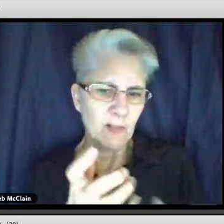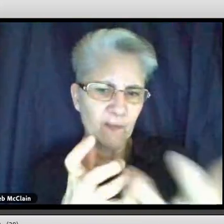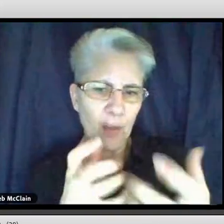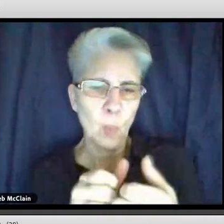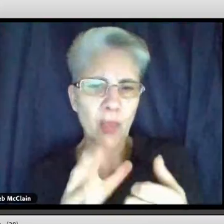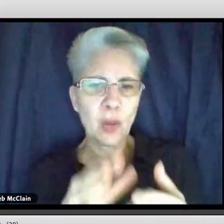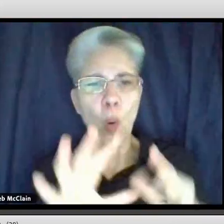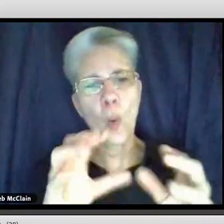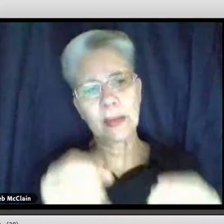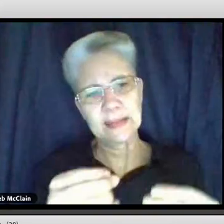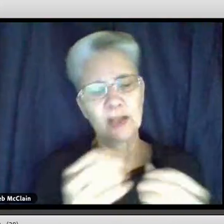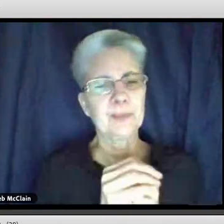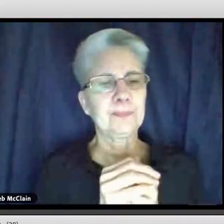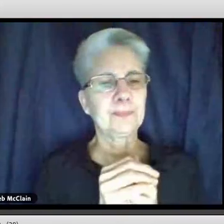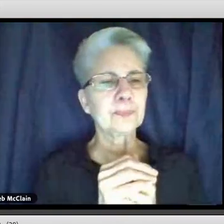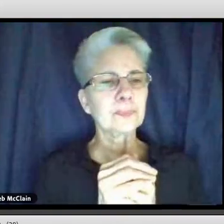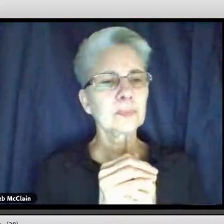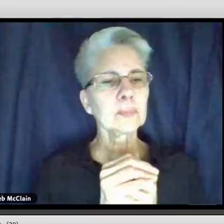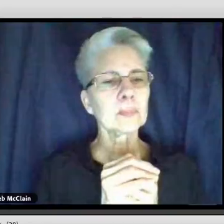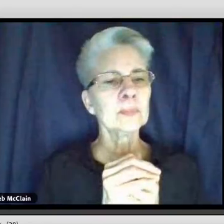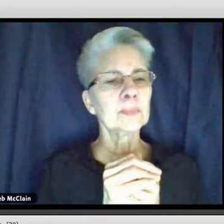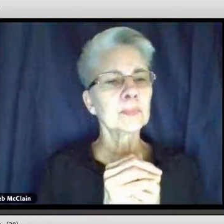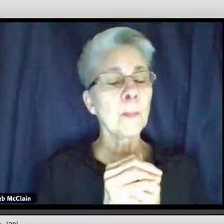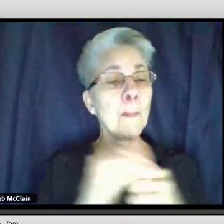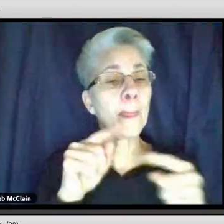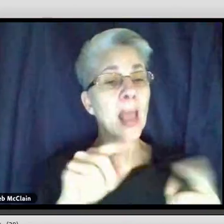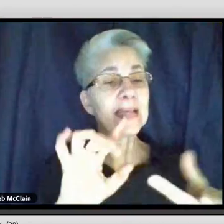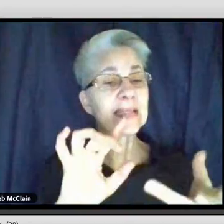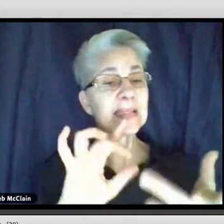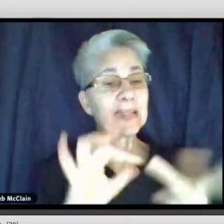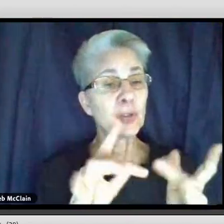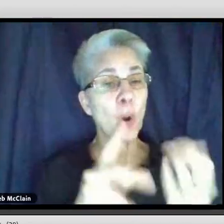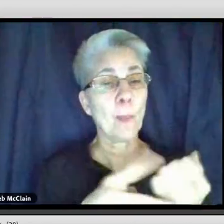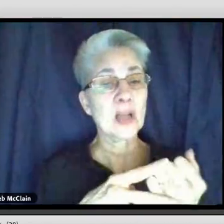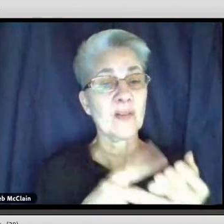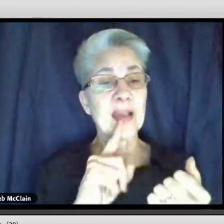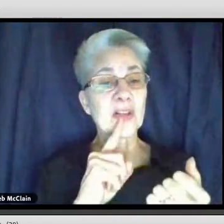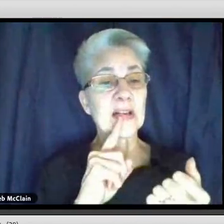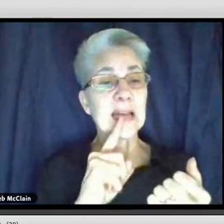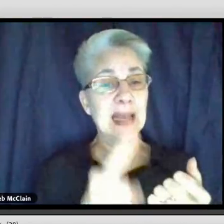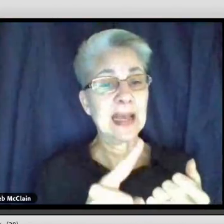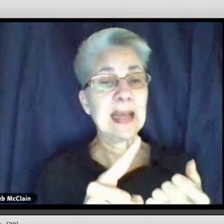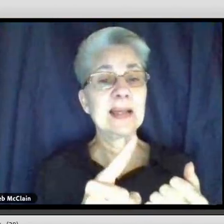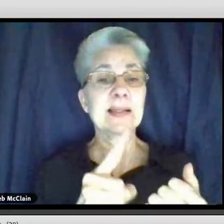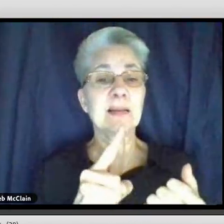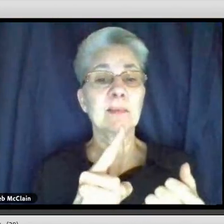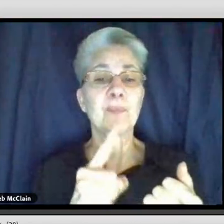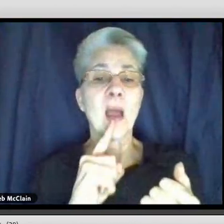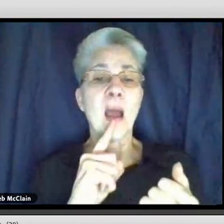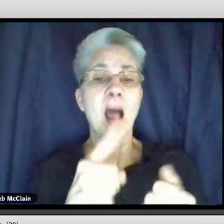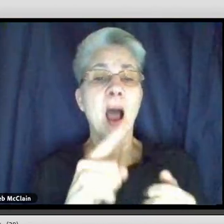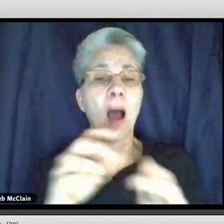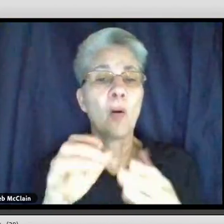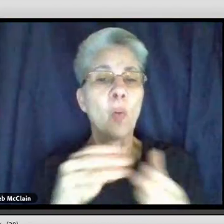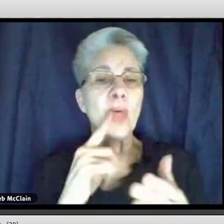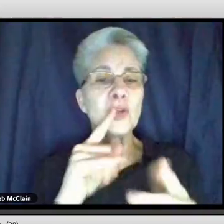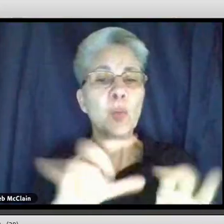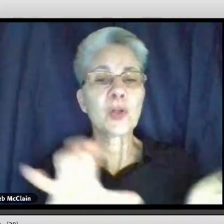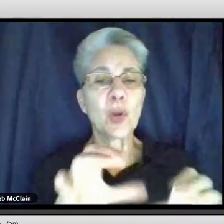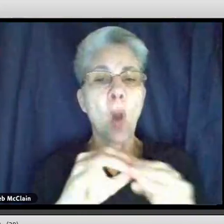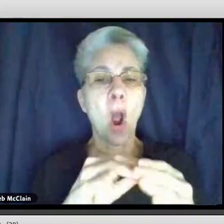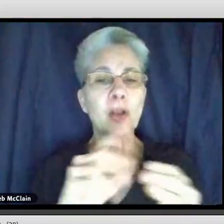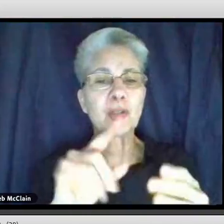for your organization. As digital preservation is a set of tasks and processes you would perform on your digital objects